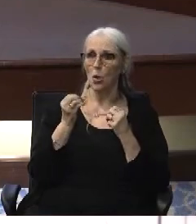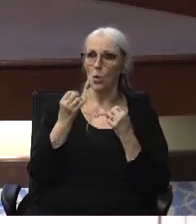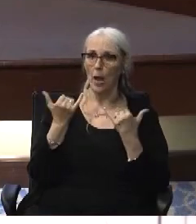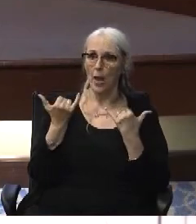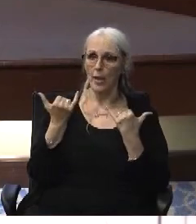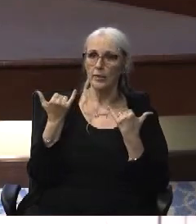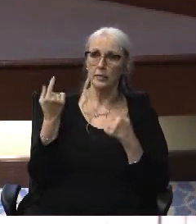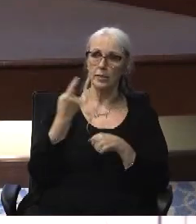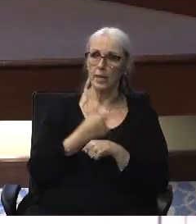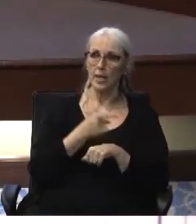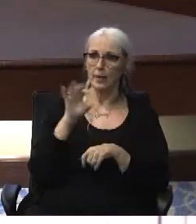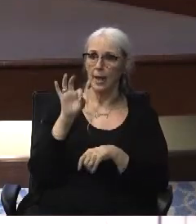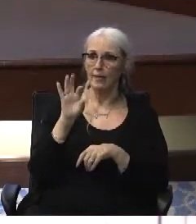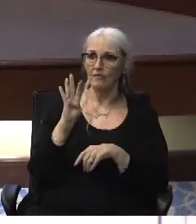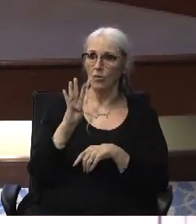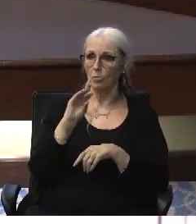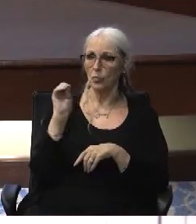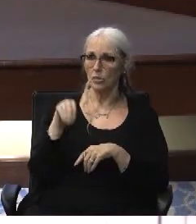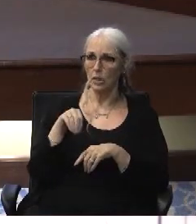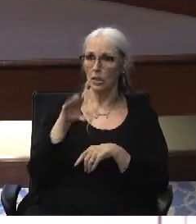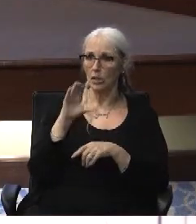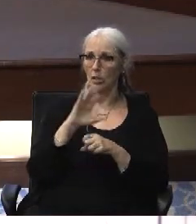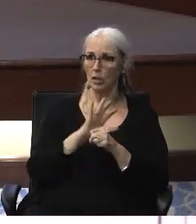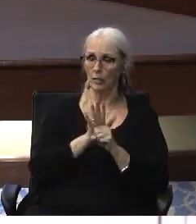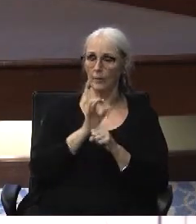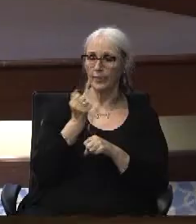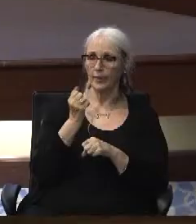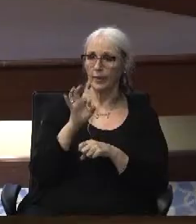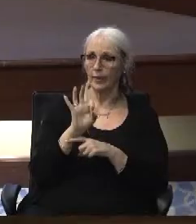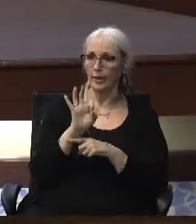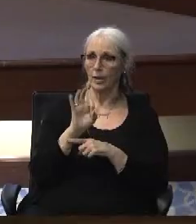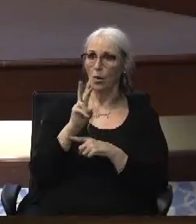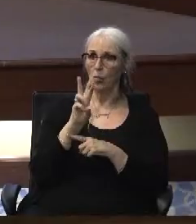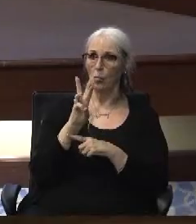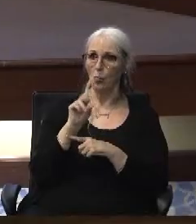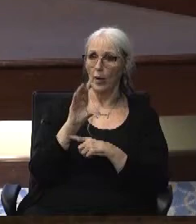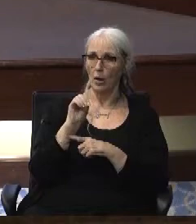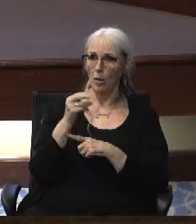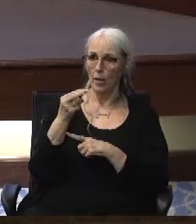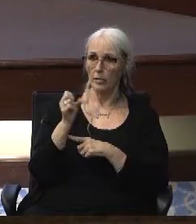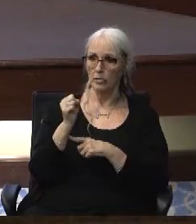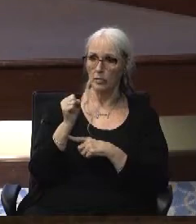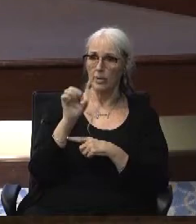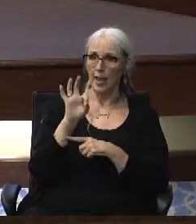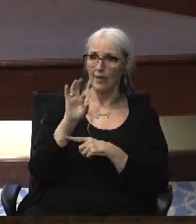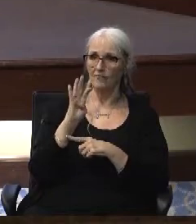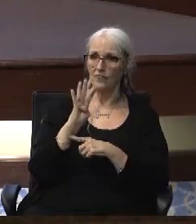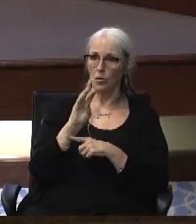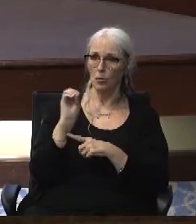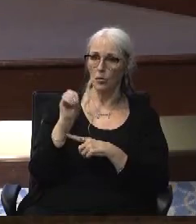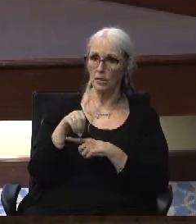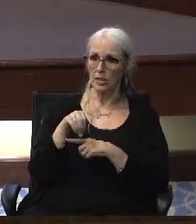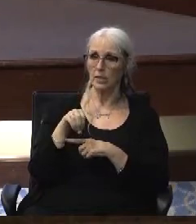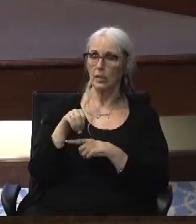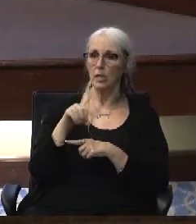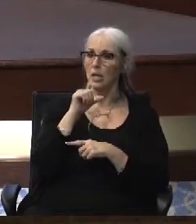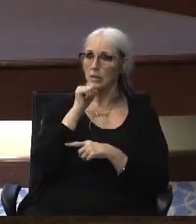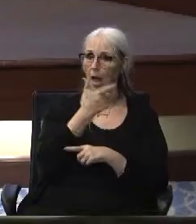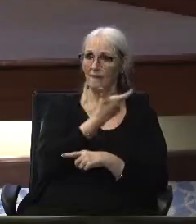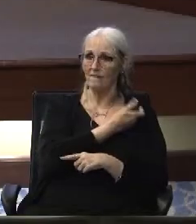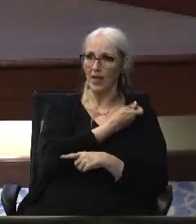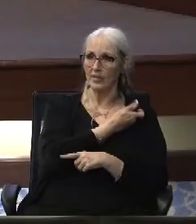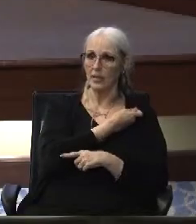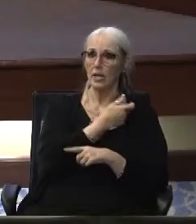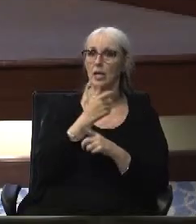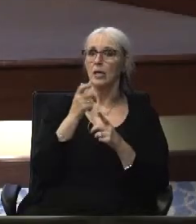today, 94% of patients with COVID-19 in Waco hospitals, again, 94% of those are unvaccinated. So the